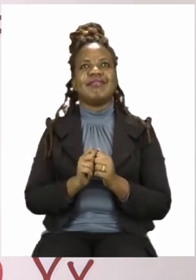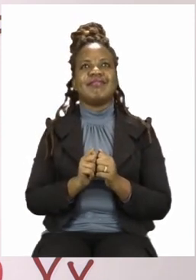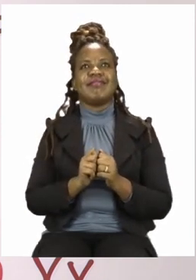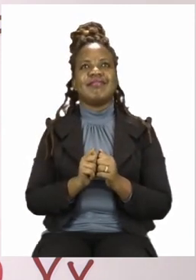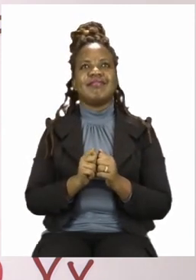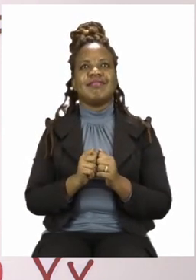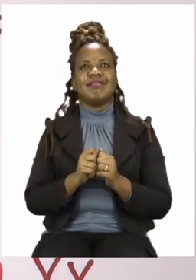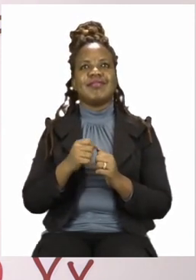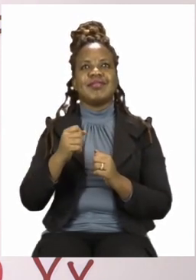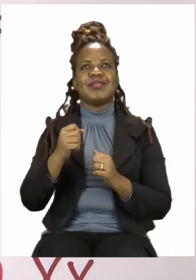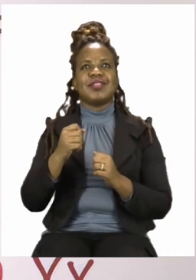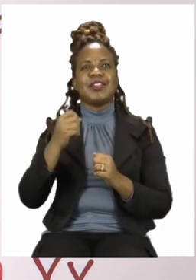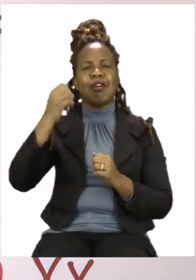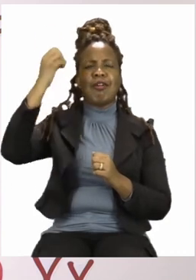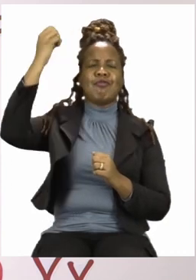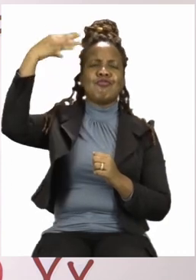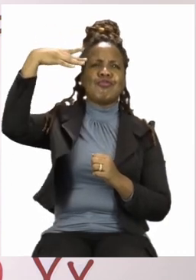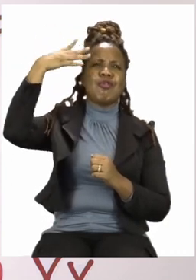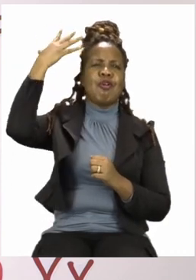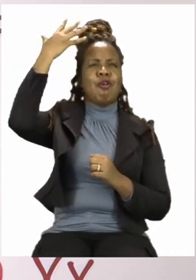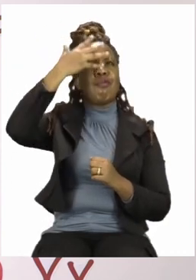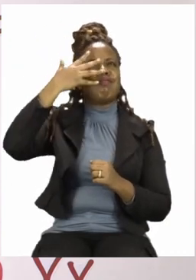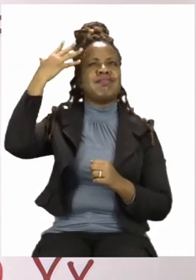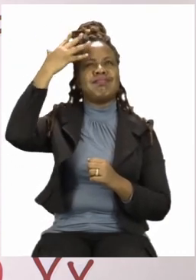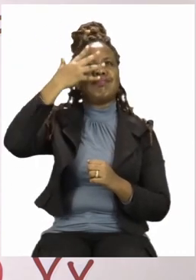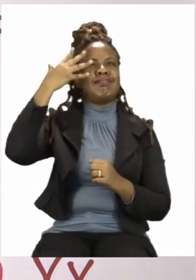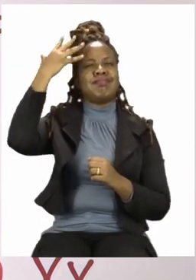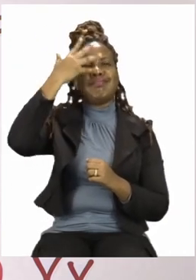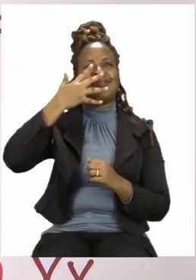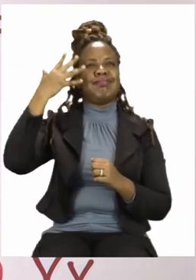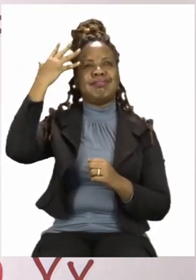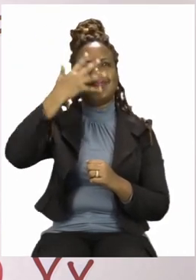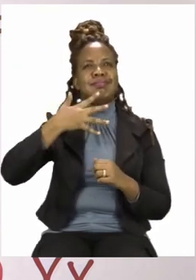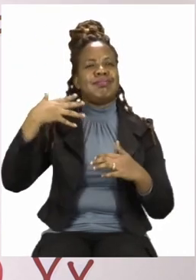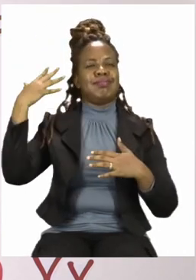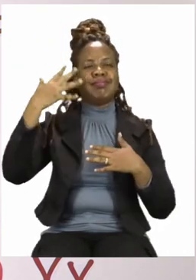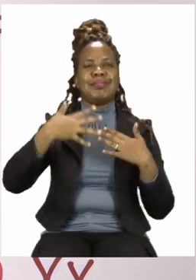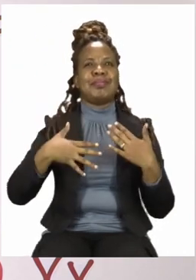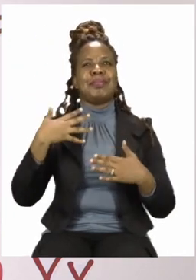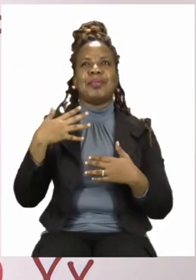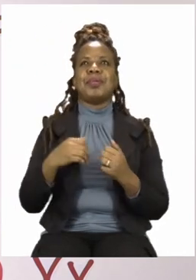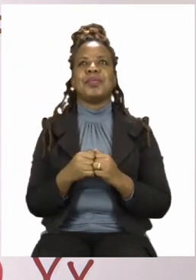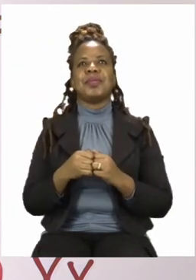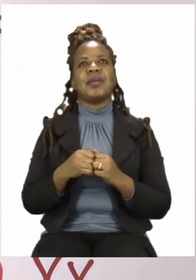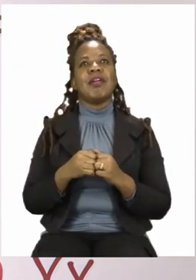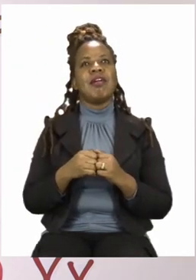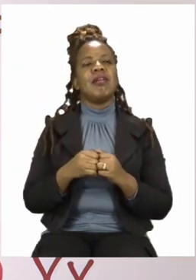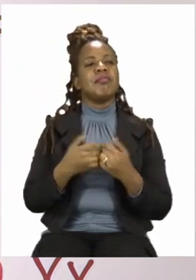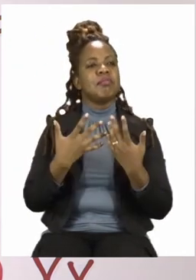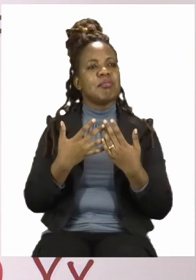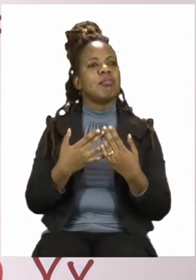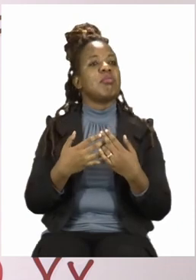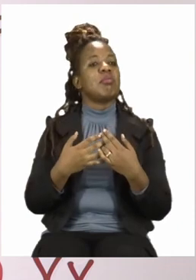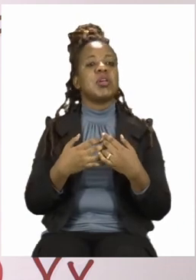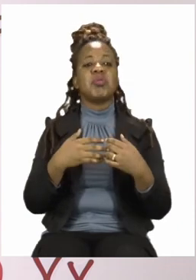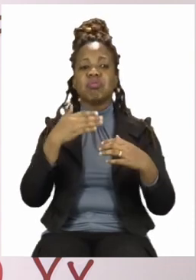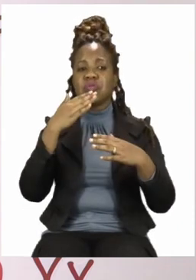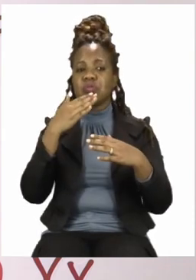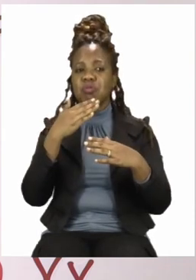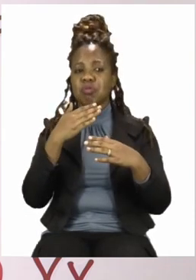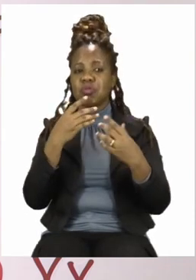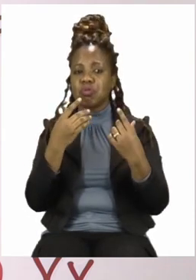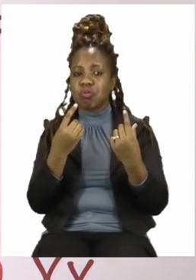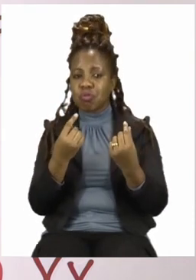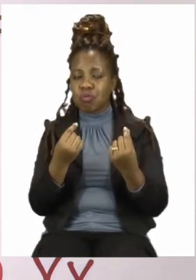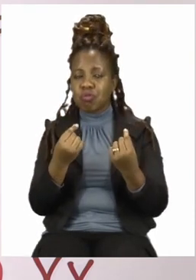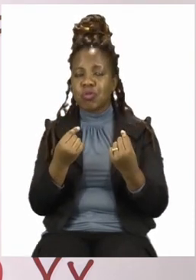is shower. Shower is something that we do when we're trying to keep our bodies nice and clean. So I'd like you to